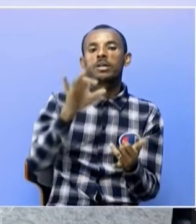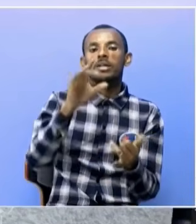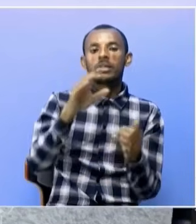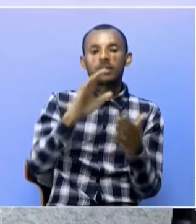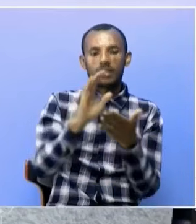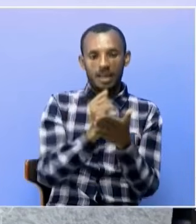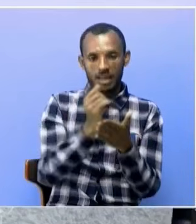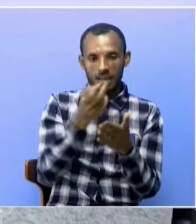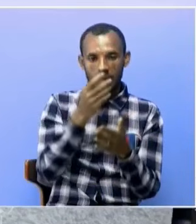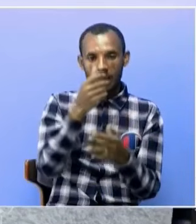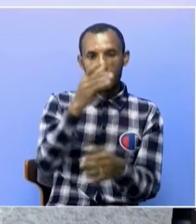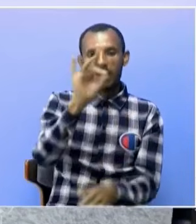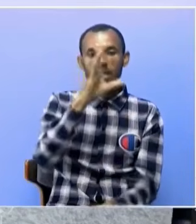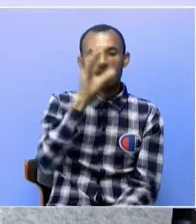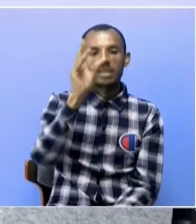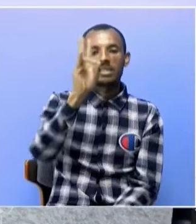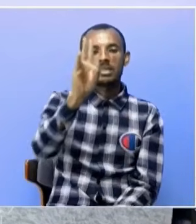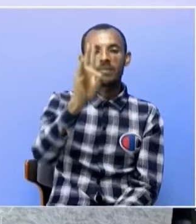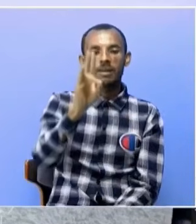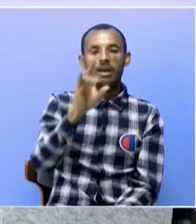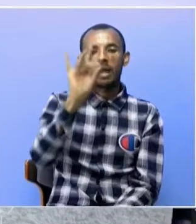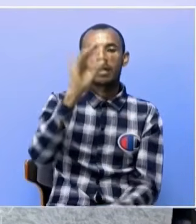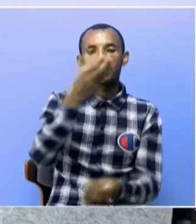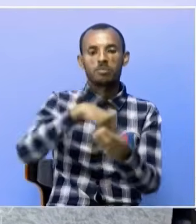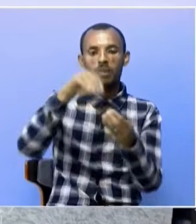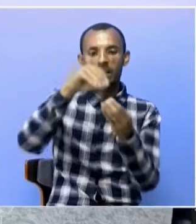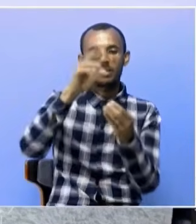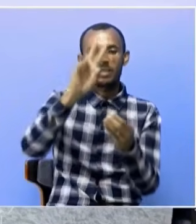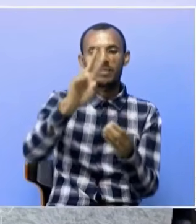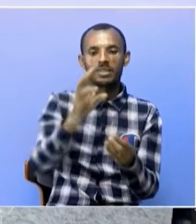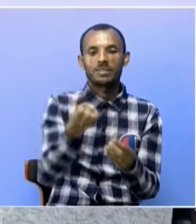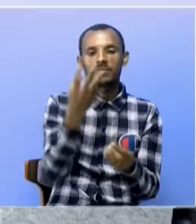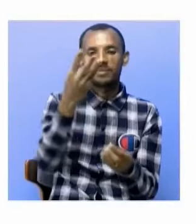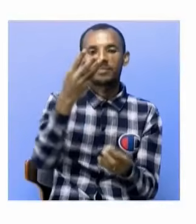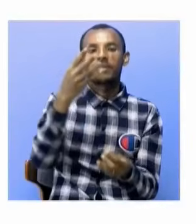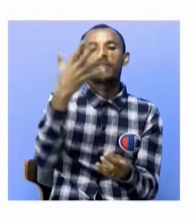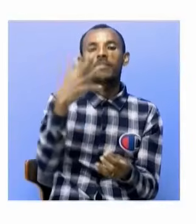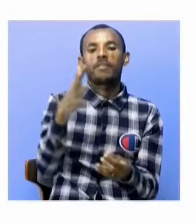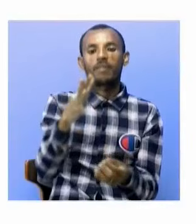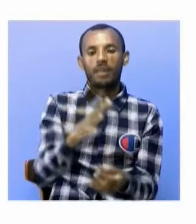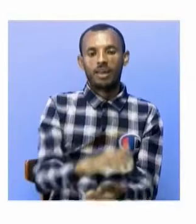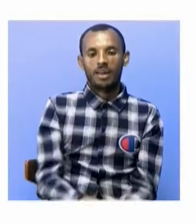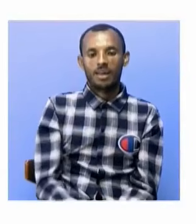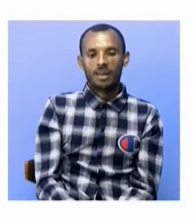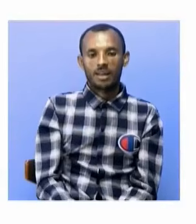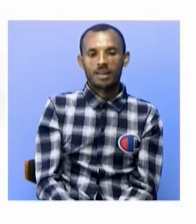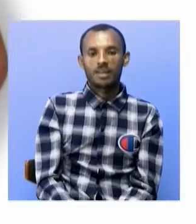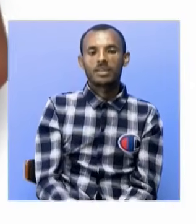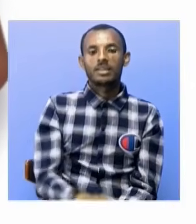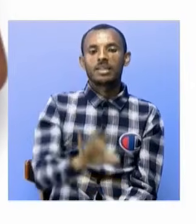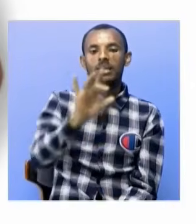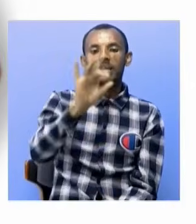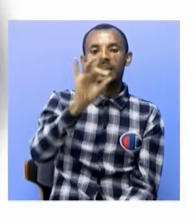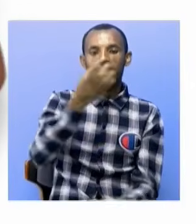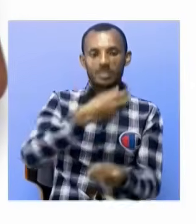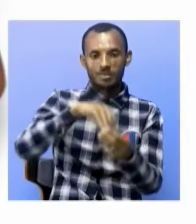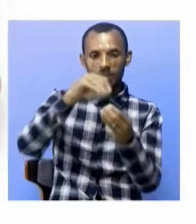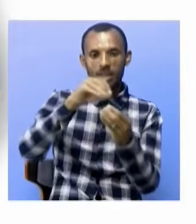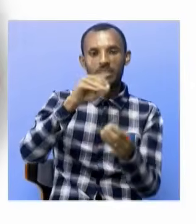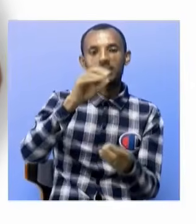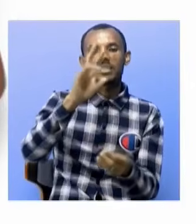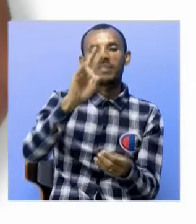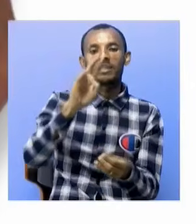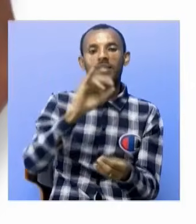7. Clearly, 8 plus 7 is 15, okay? 8 plus 7 is